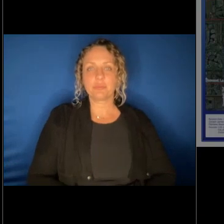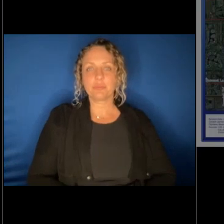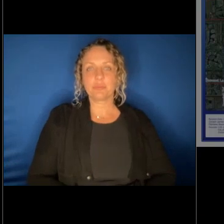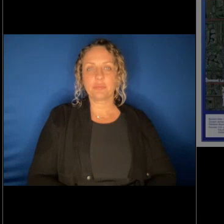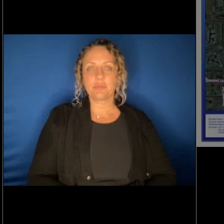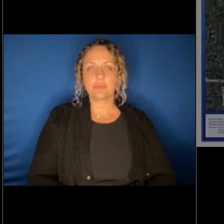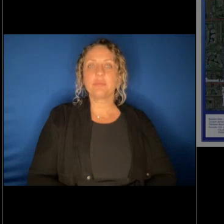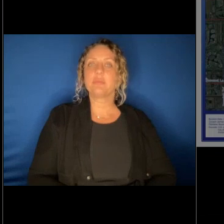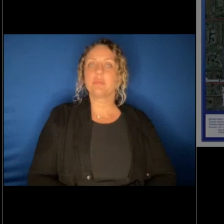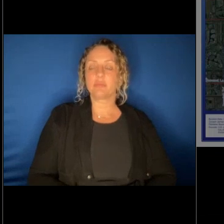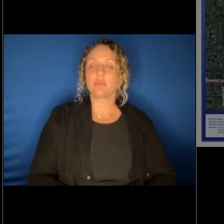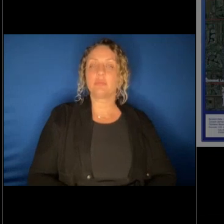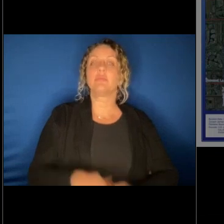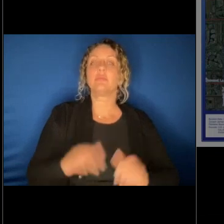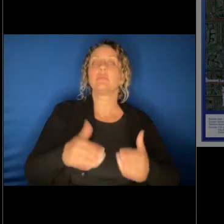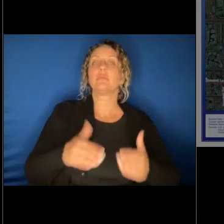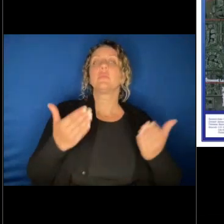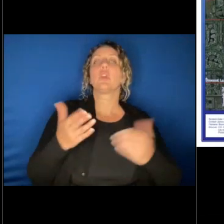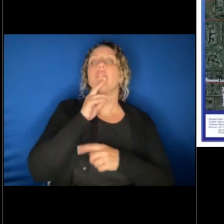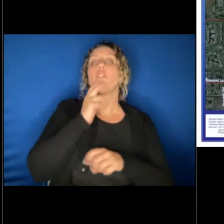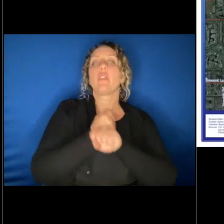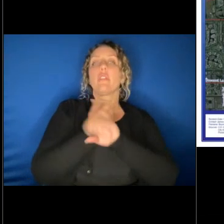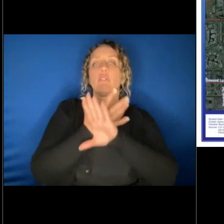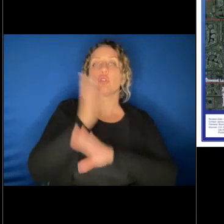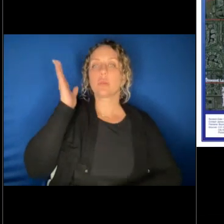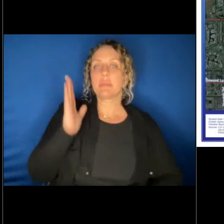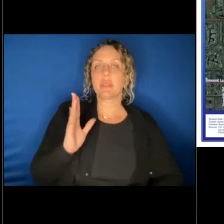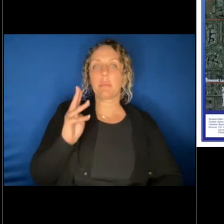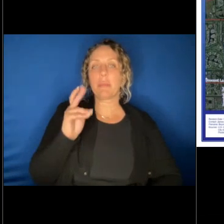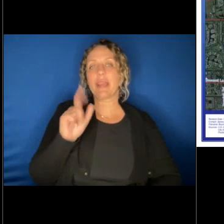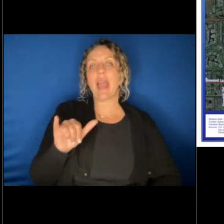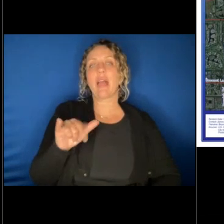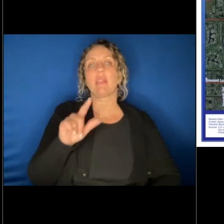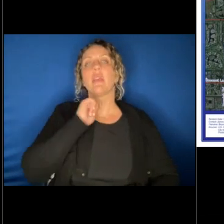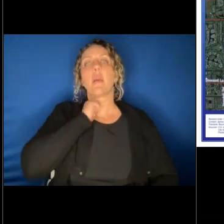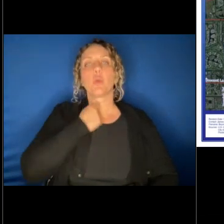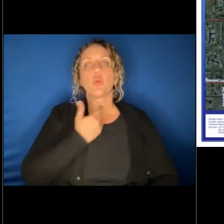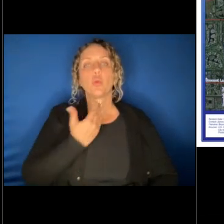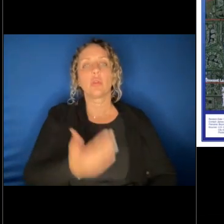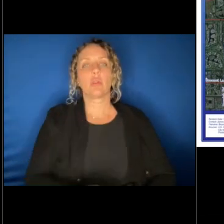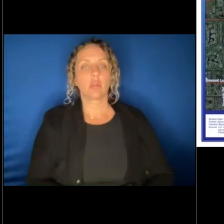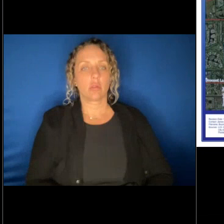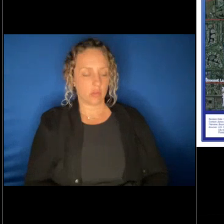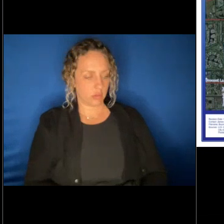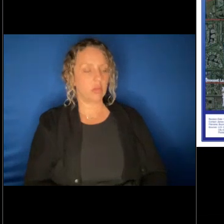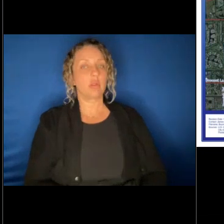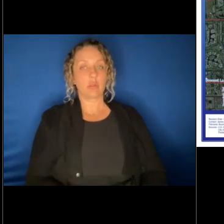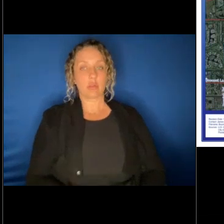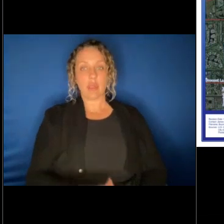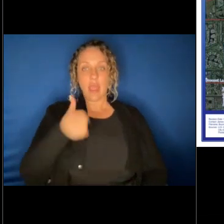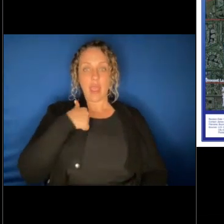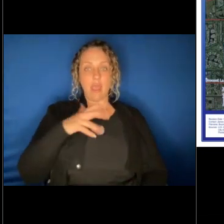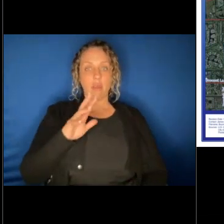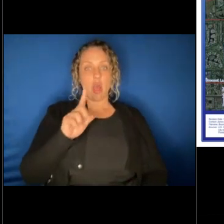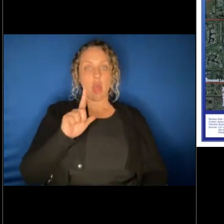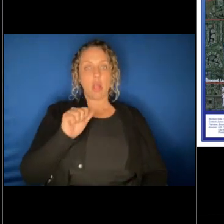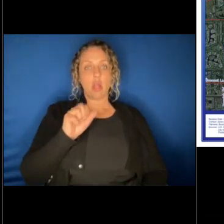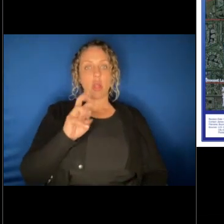We are moving on to the virtual speakers. Mr. McNally, please unmute the virtual speaker. Yes, I have Mr. Lawrence